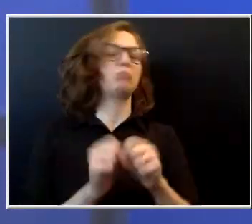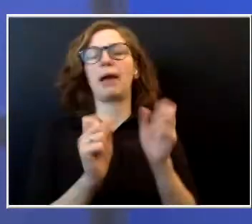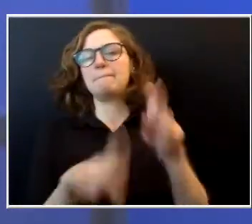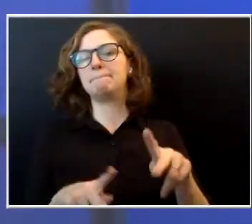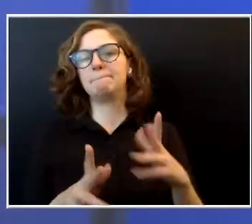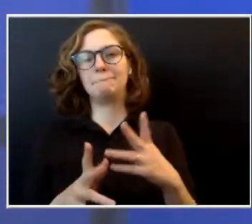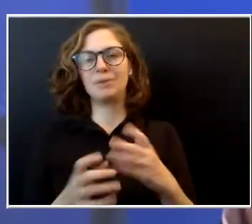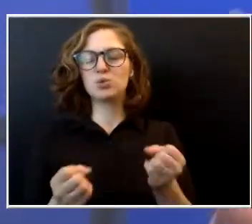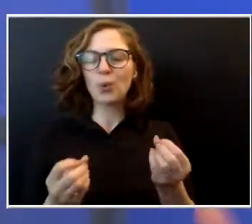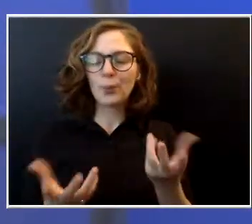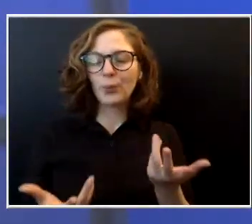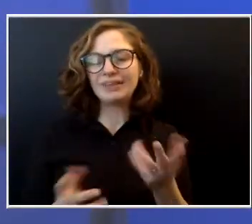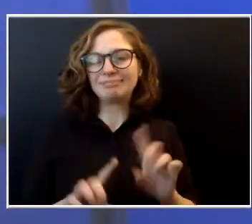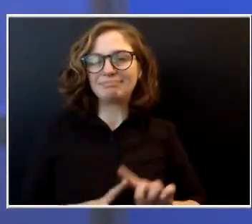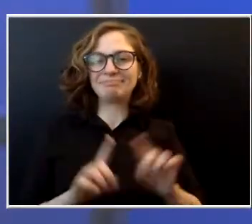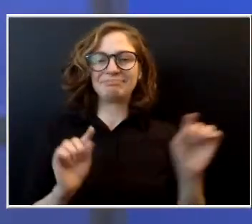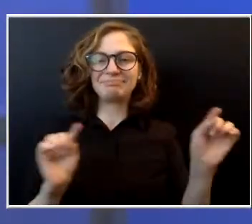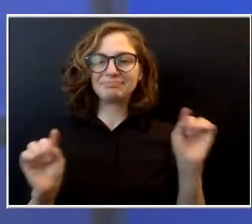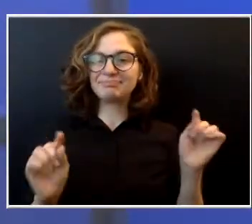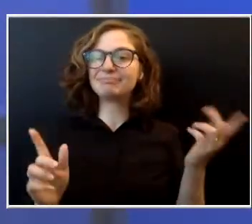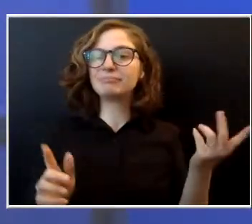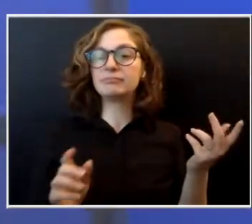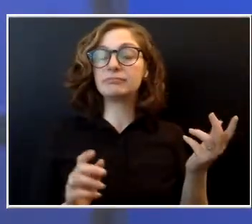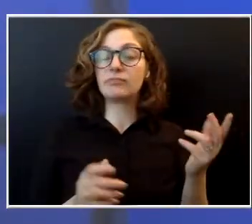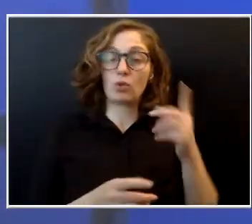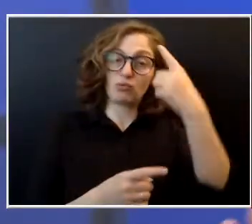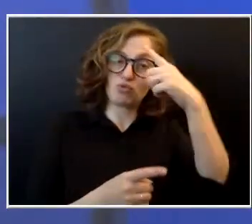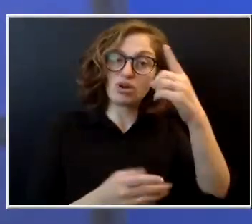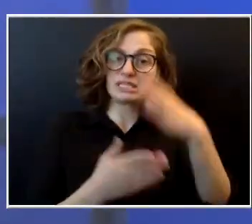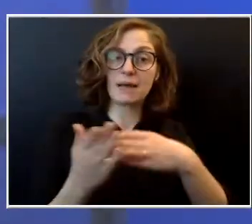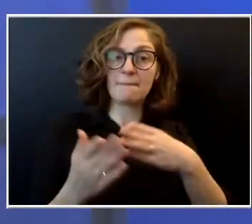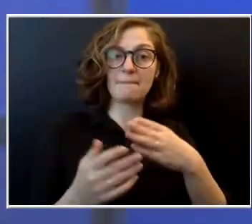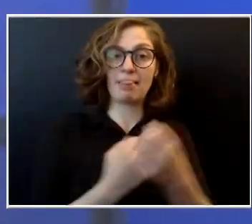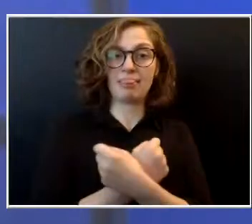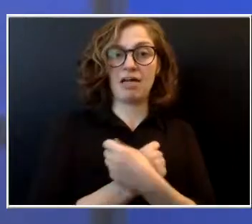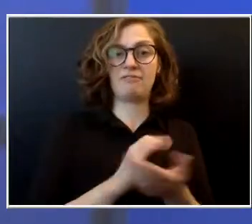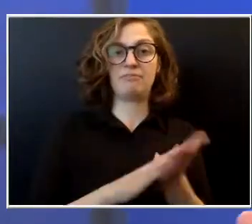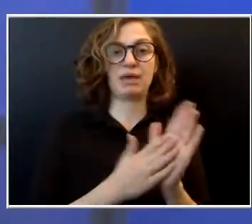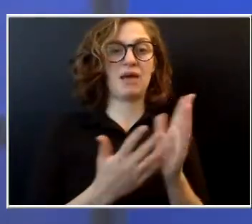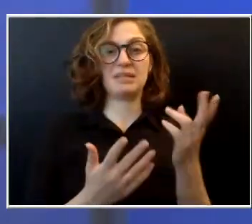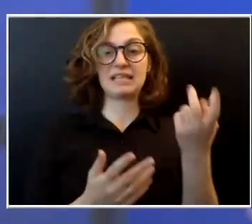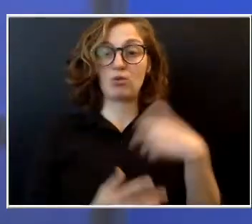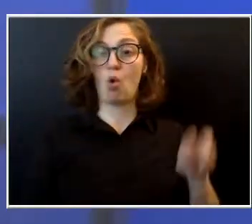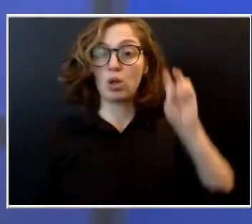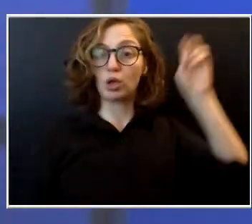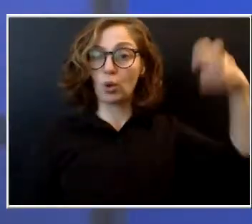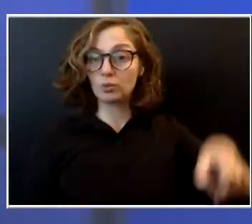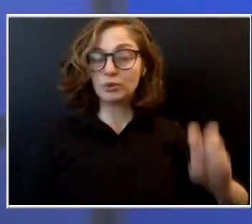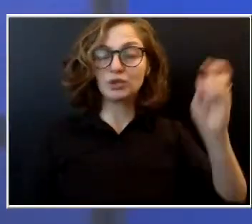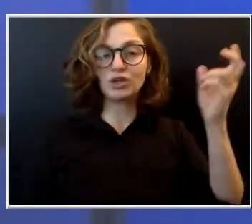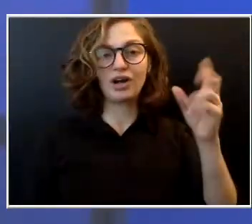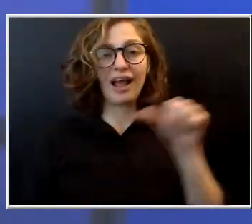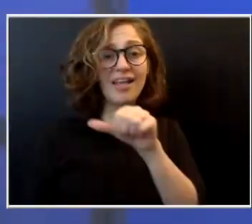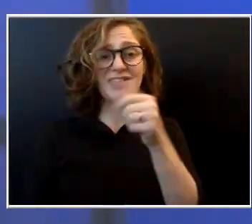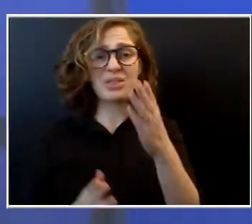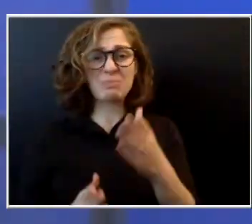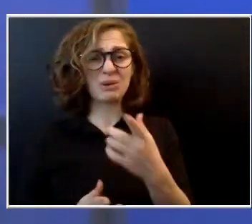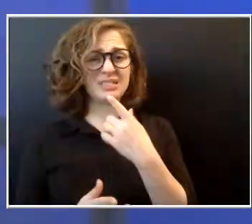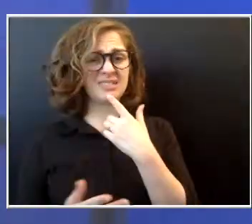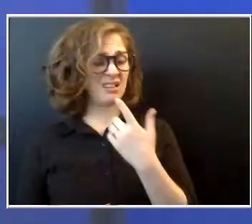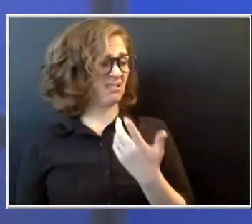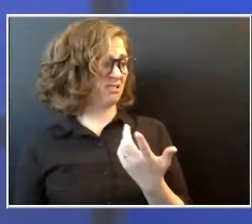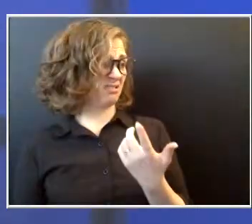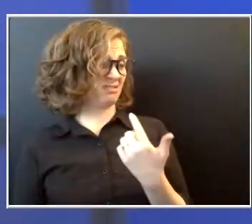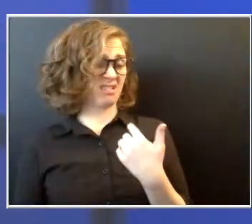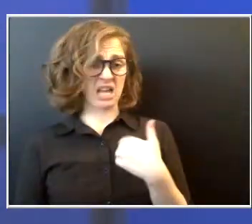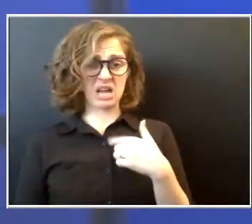love becomes this just rocky roller coaster ride and the poor other individual is just kind of hanging on for dear life. Like, I was really enjoying this, but I can't